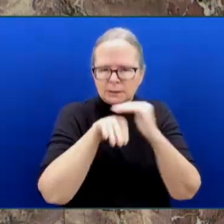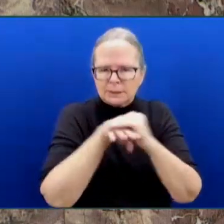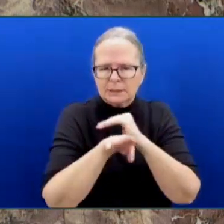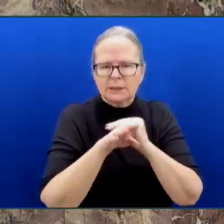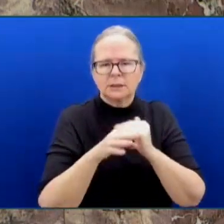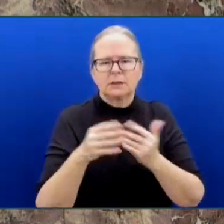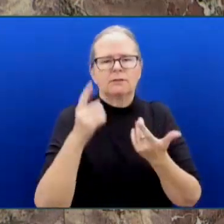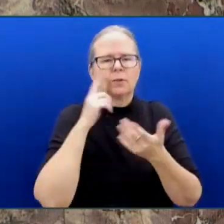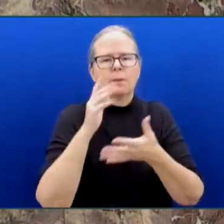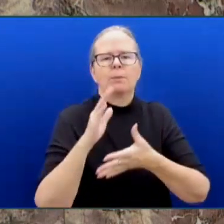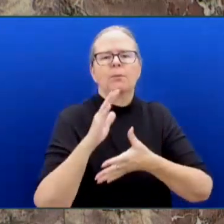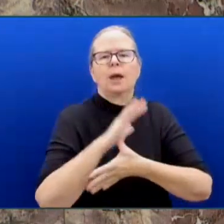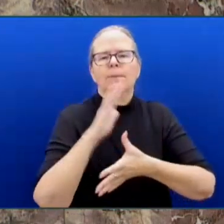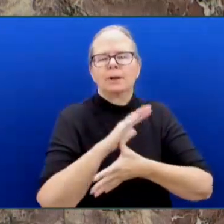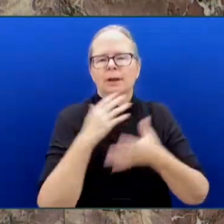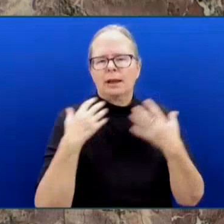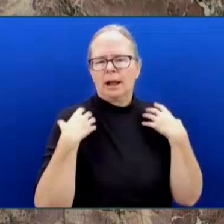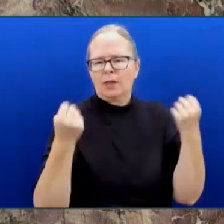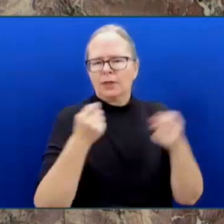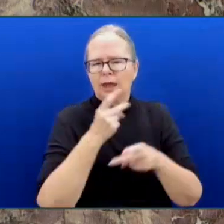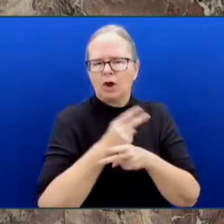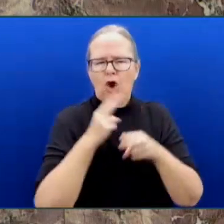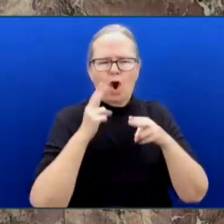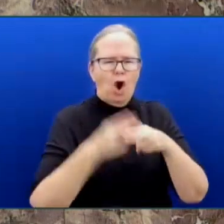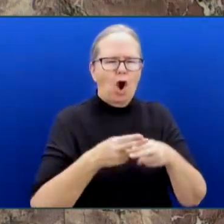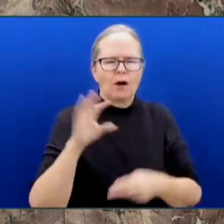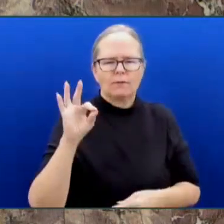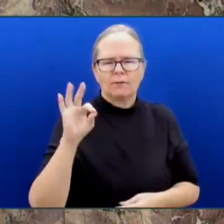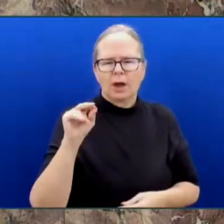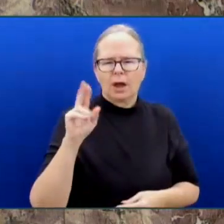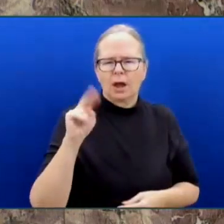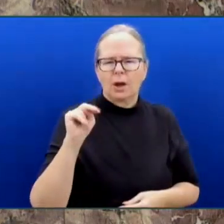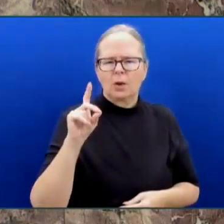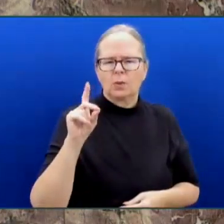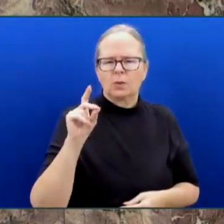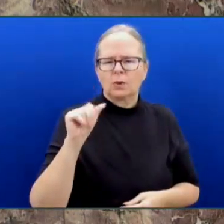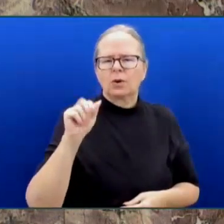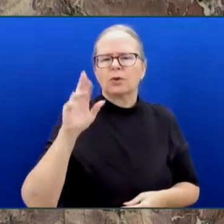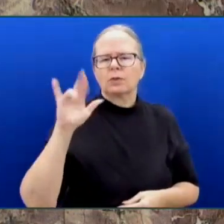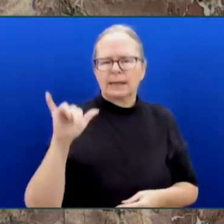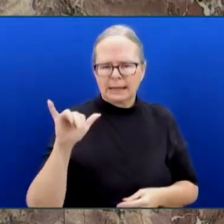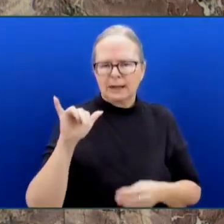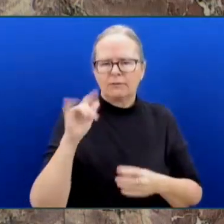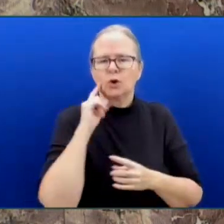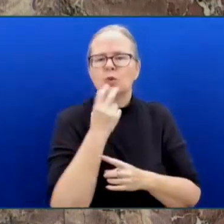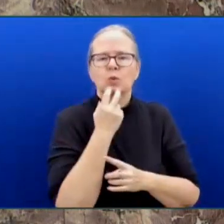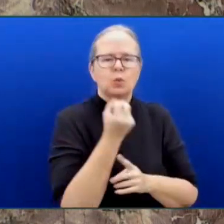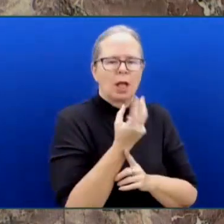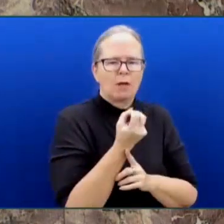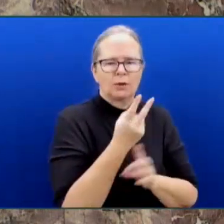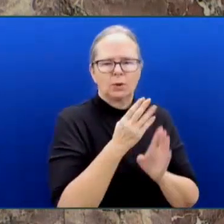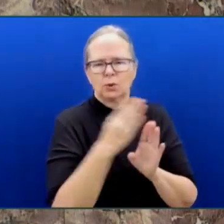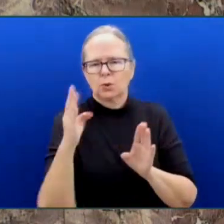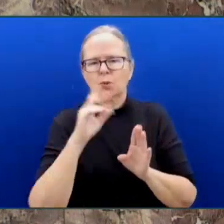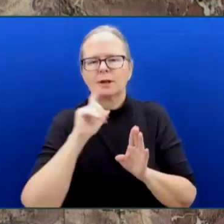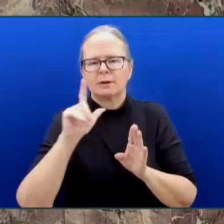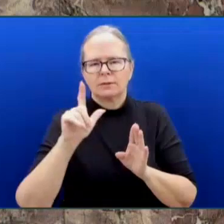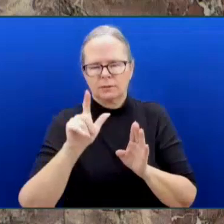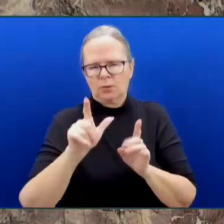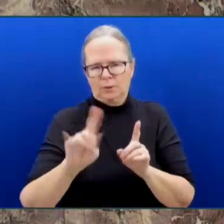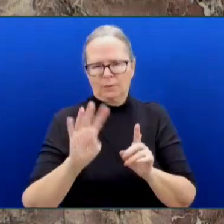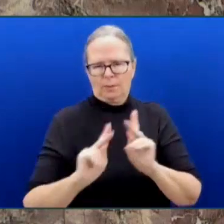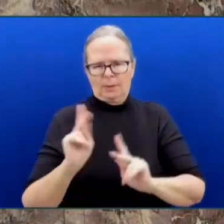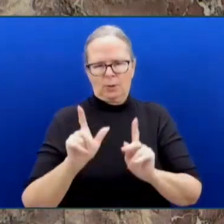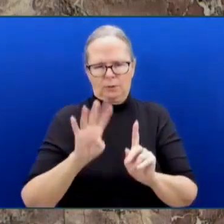for youth aged 12 to 24. It's why we're working with education to build integrated child and youth mental health teams that go